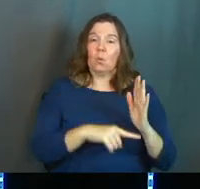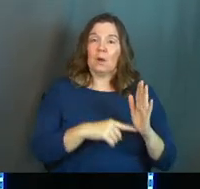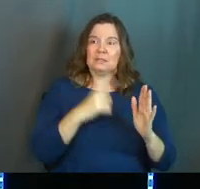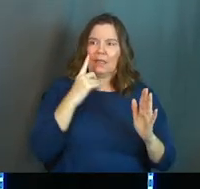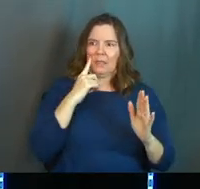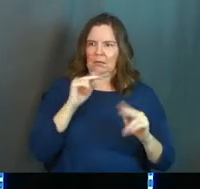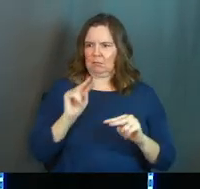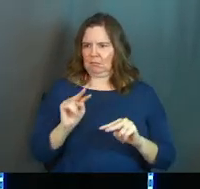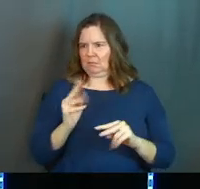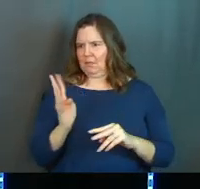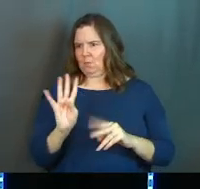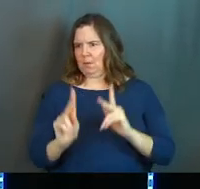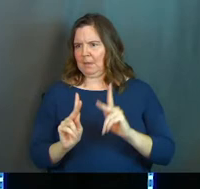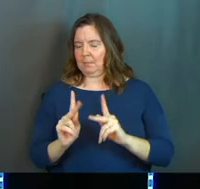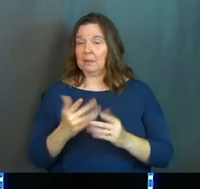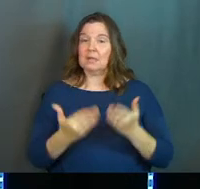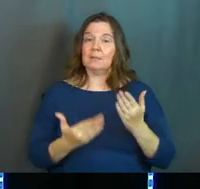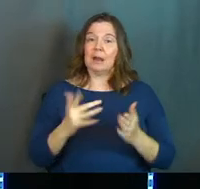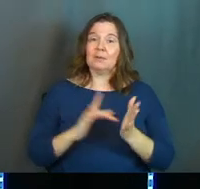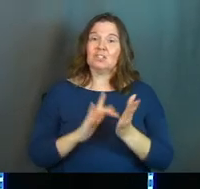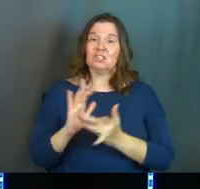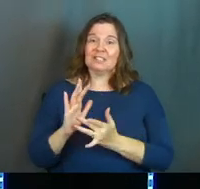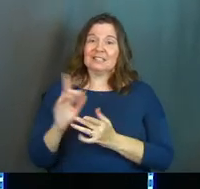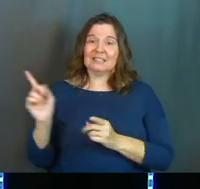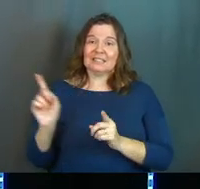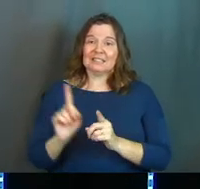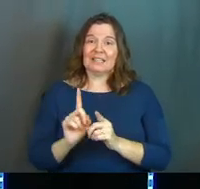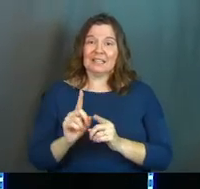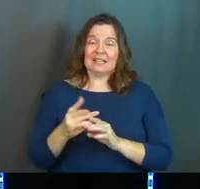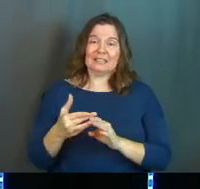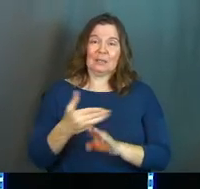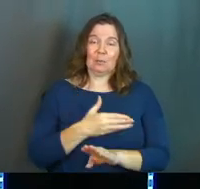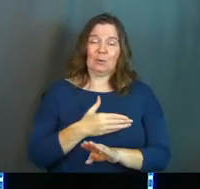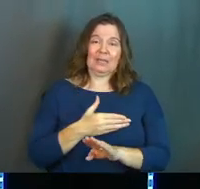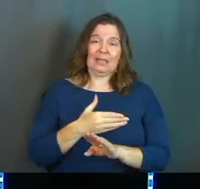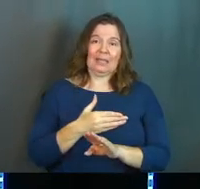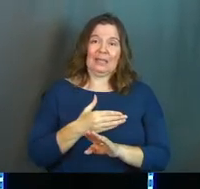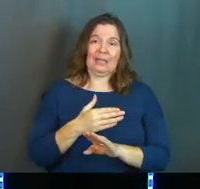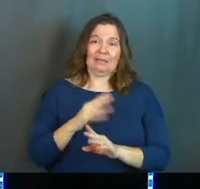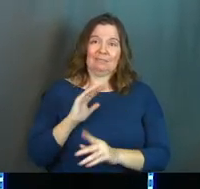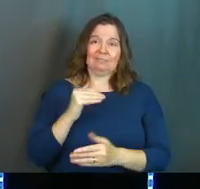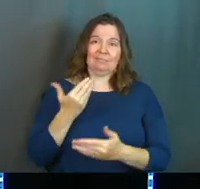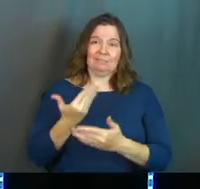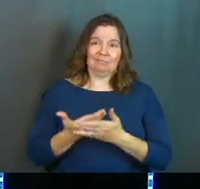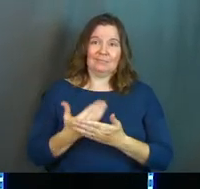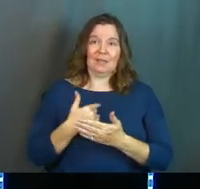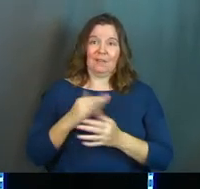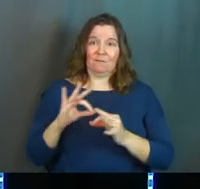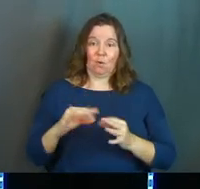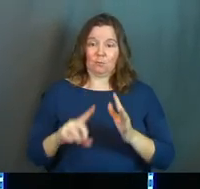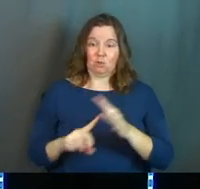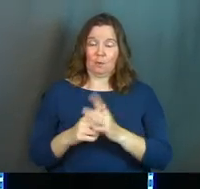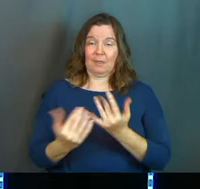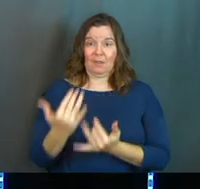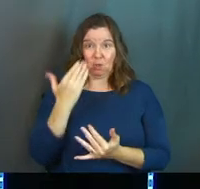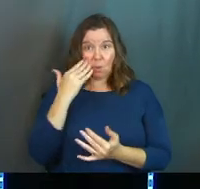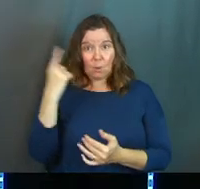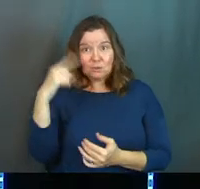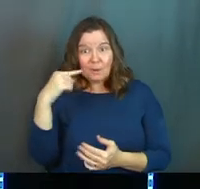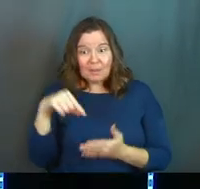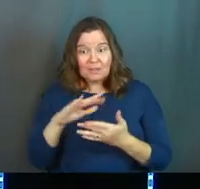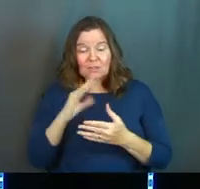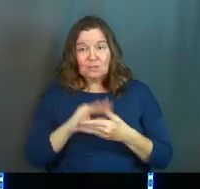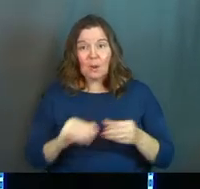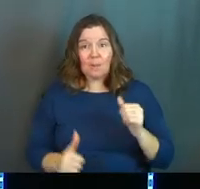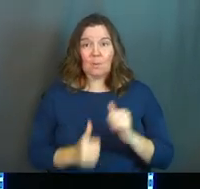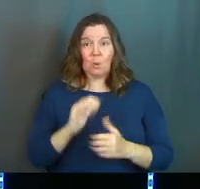know what to make of it. This is probably Jesus in his pre-incarnate form showing up in the fire. You know what's crazy about this story?